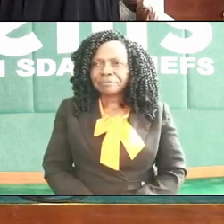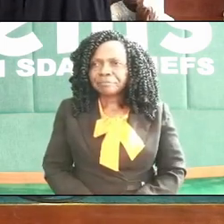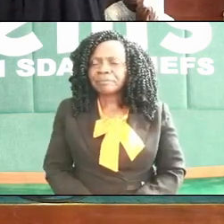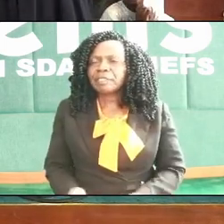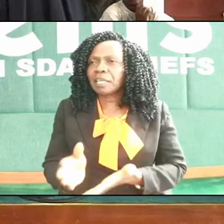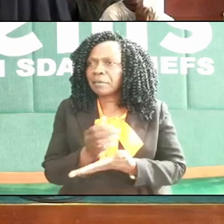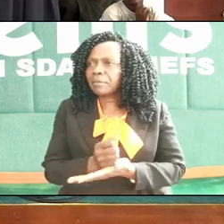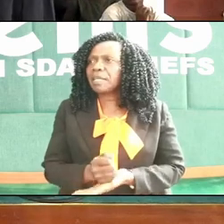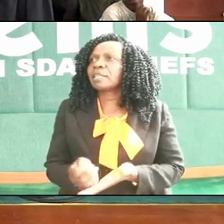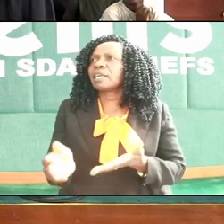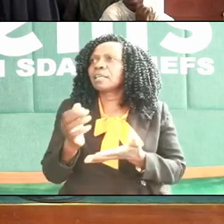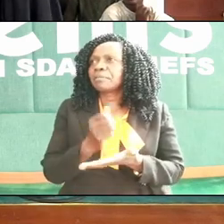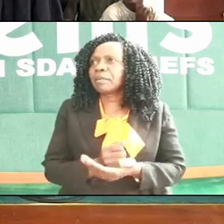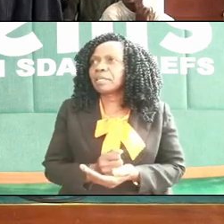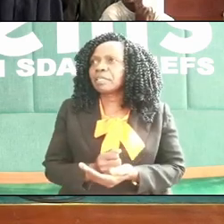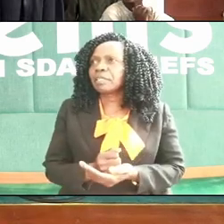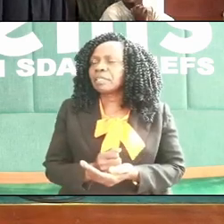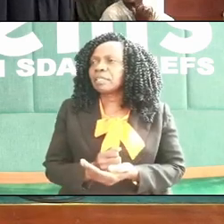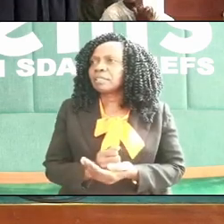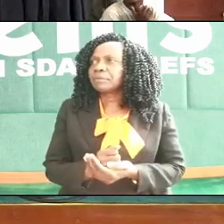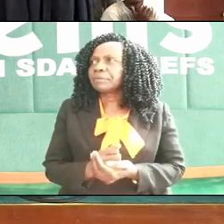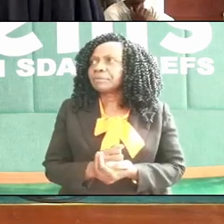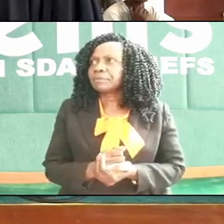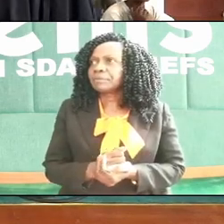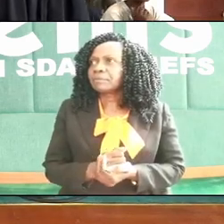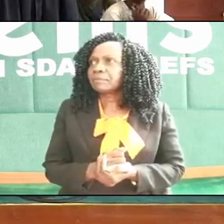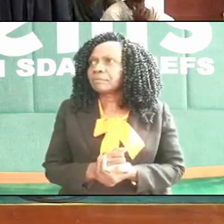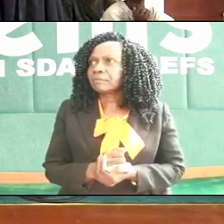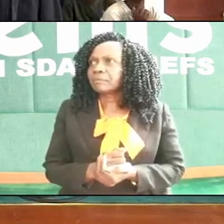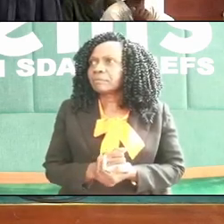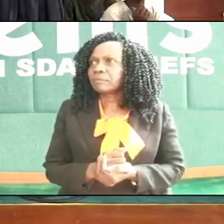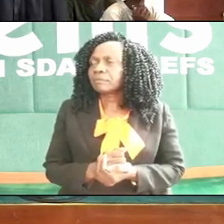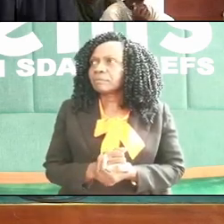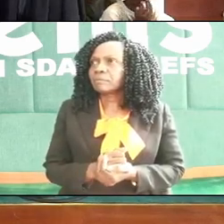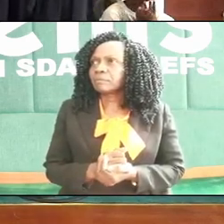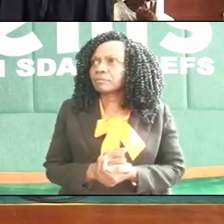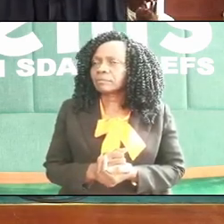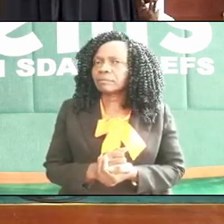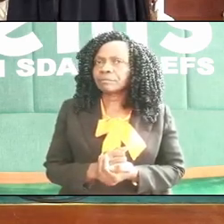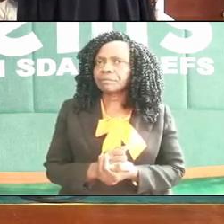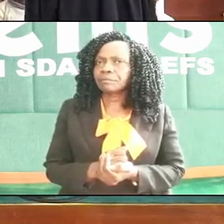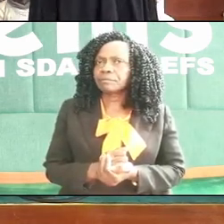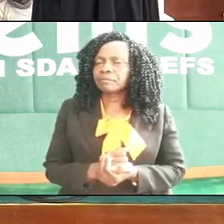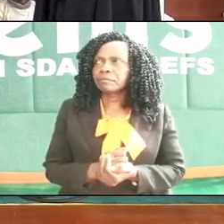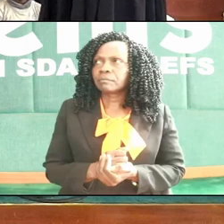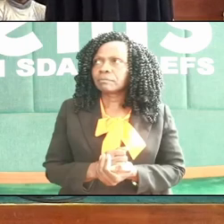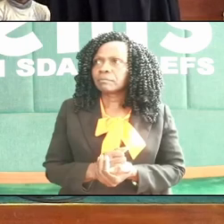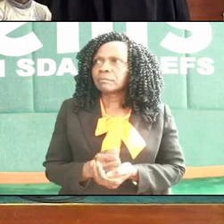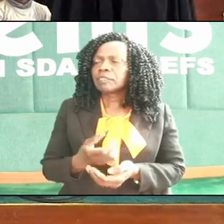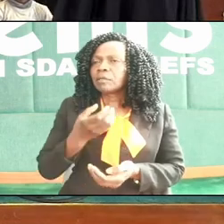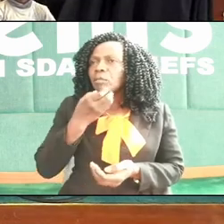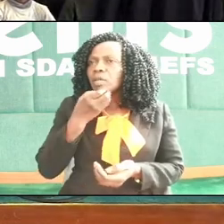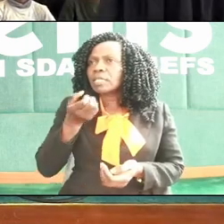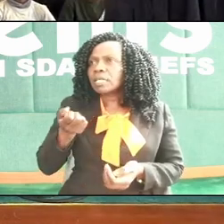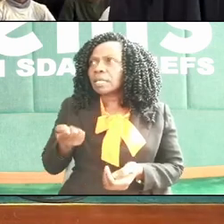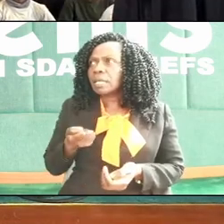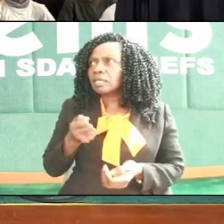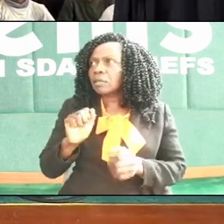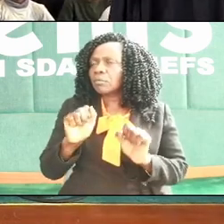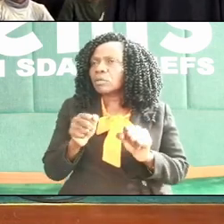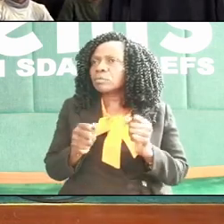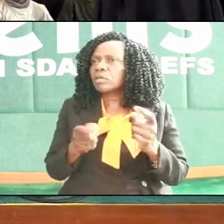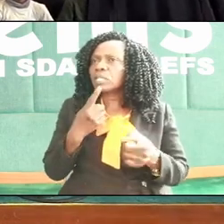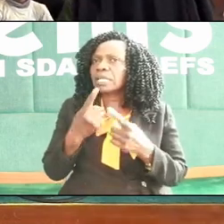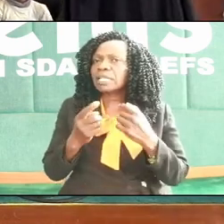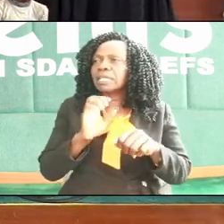Amen and amen. Fantastic. Could we have the next slide, please? Boys and girls, can we tell